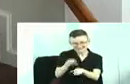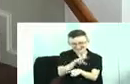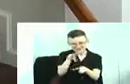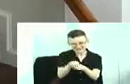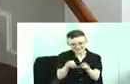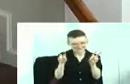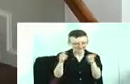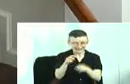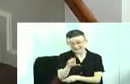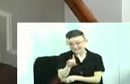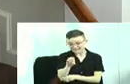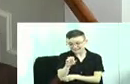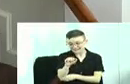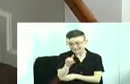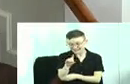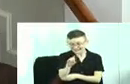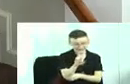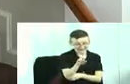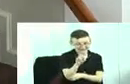places,